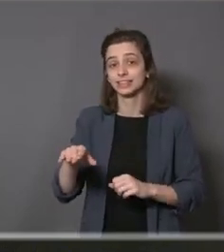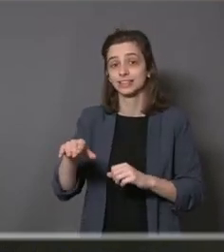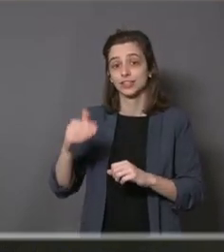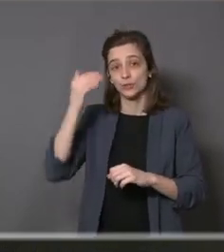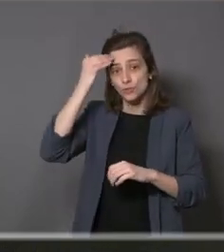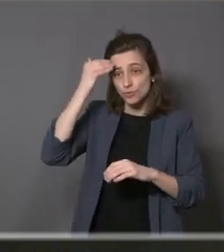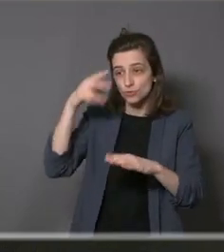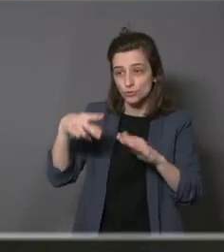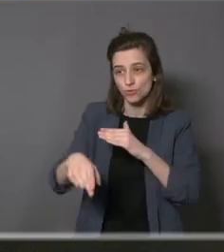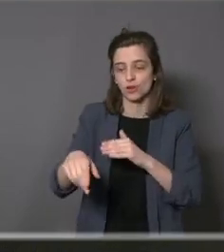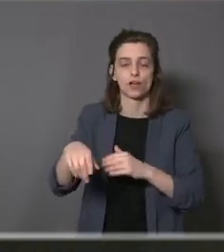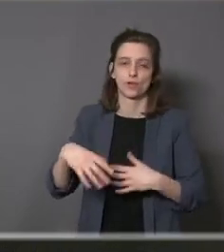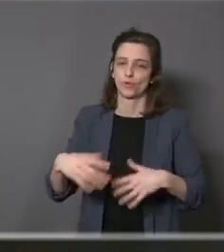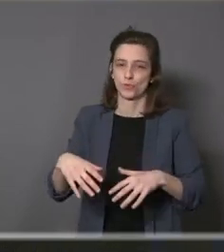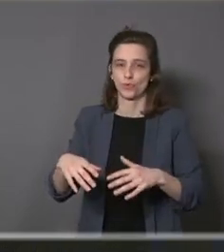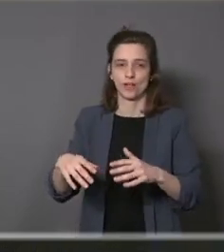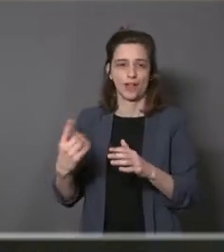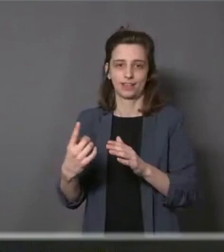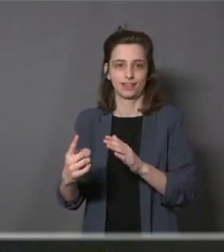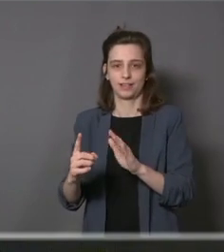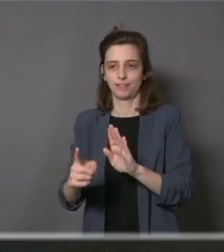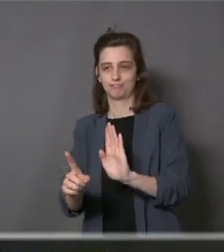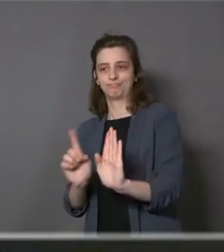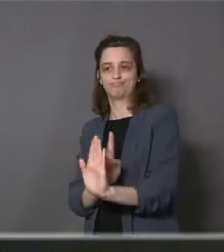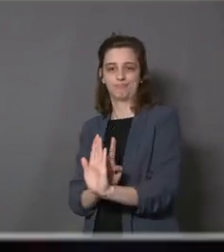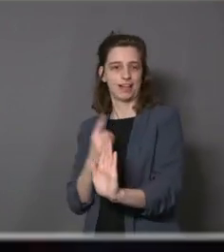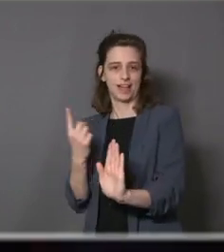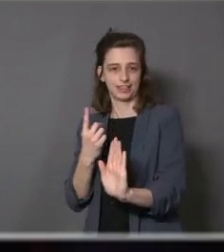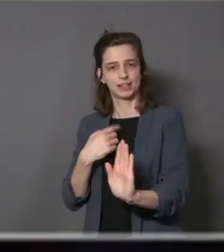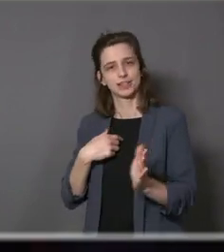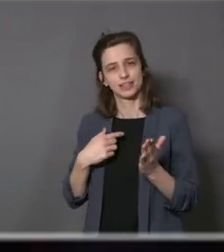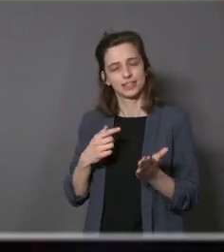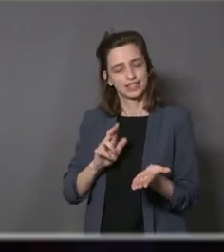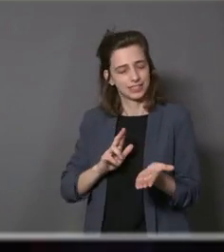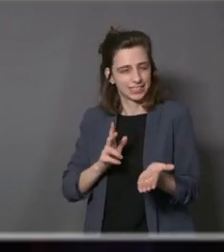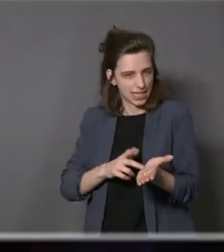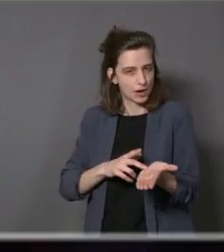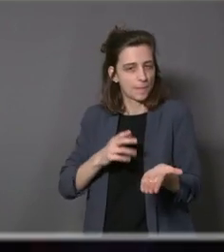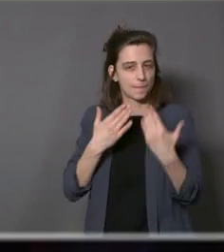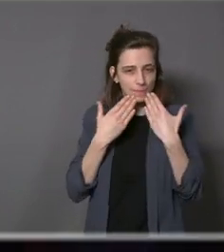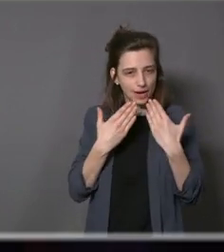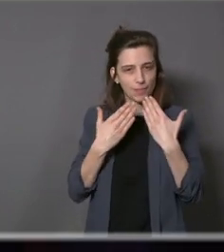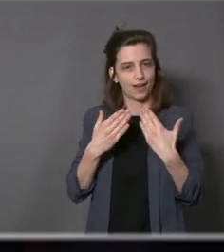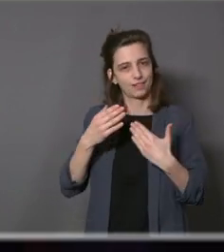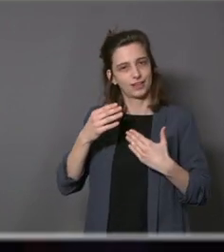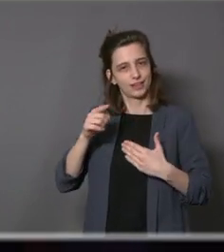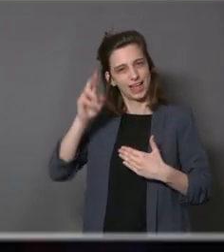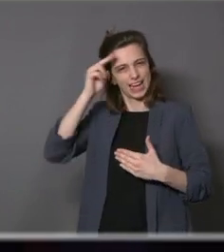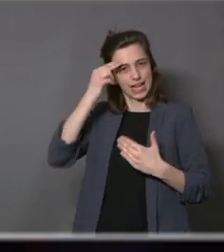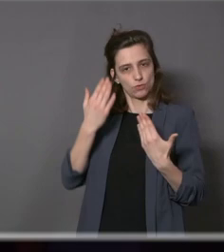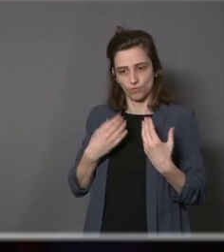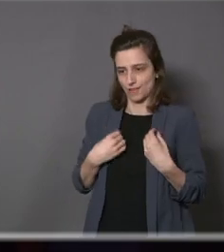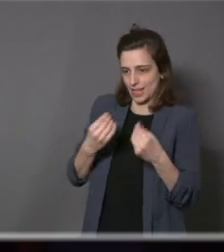weakest voice. So I am particularly thankful for this recognition because that's how we give them a voice. Thank